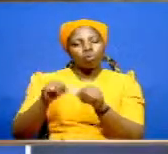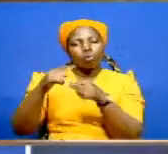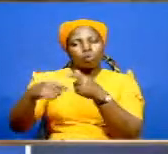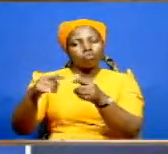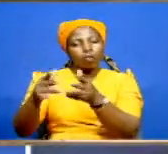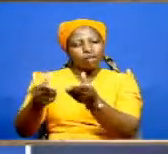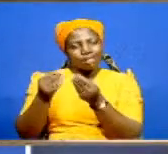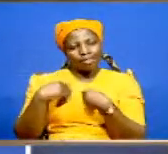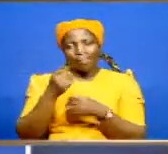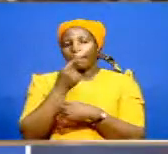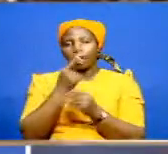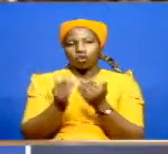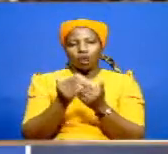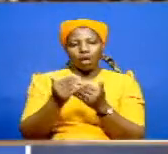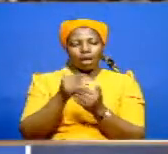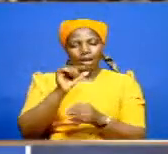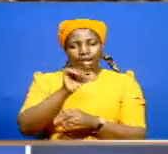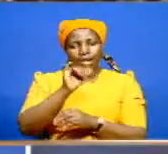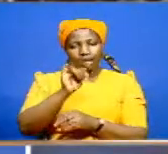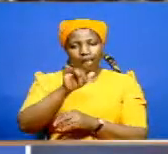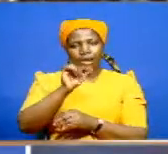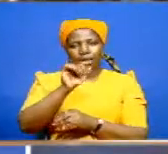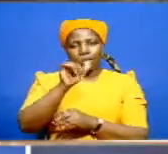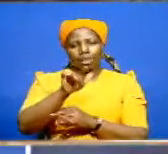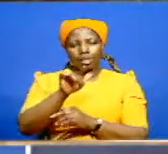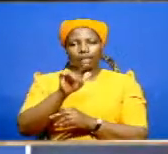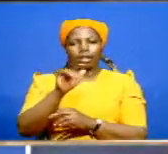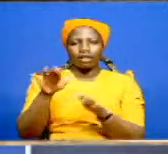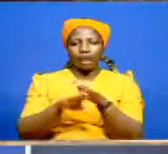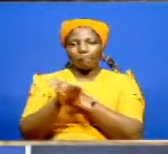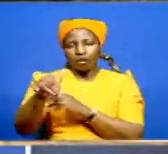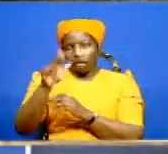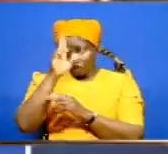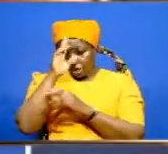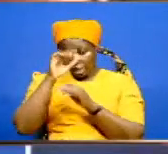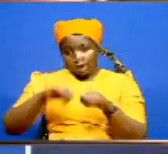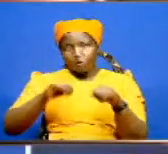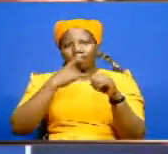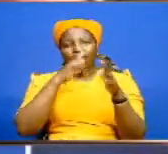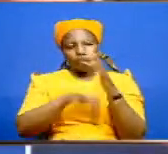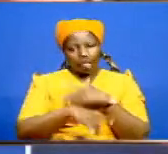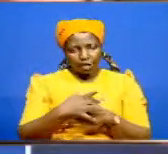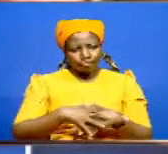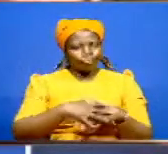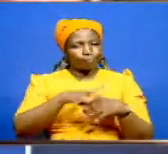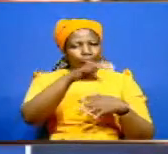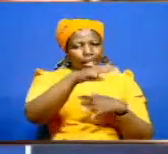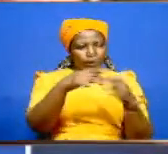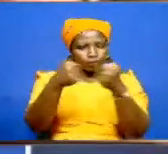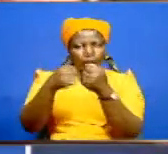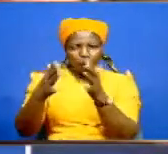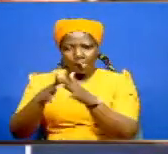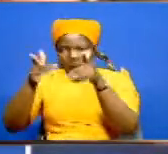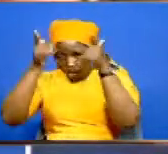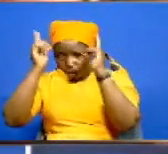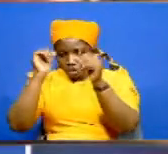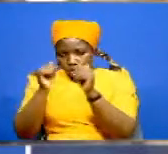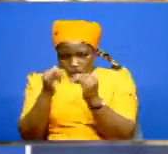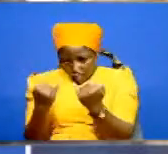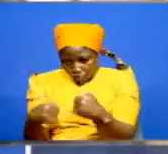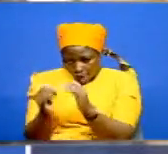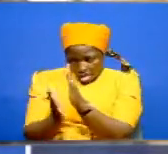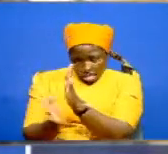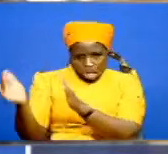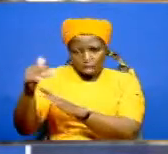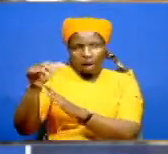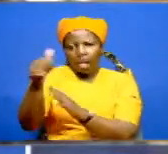Gilgil Sub-County Police Commander Joseph Oditi said the Nissan Matatu collided head-on with a truck that was attempting to overtake another vehicle.